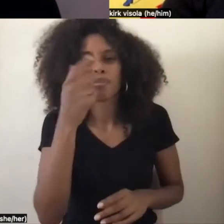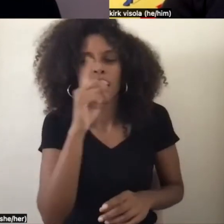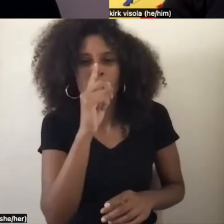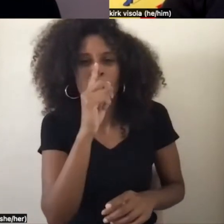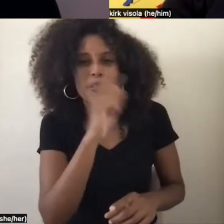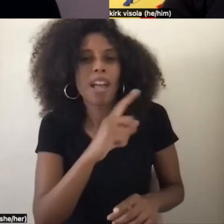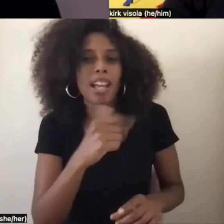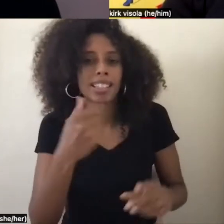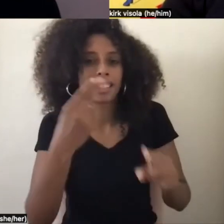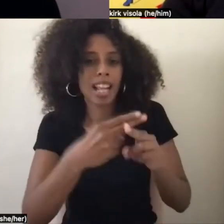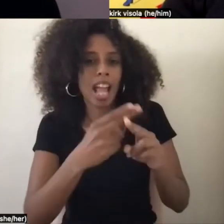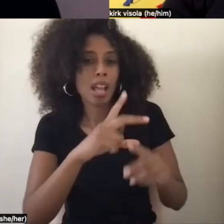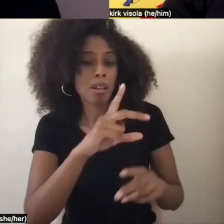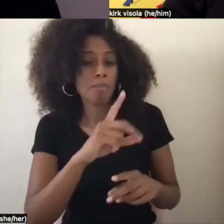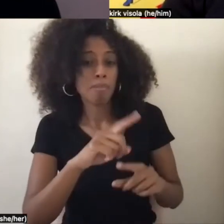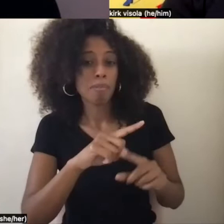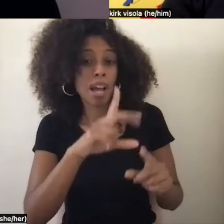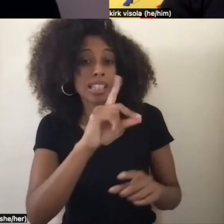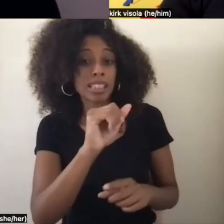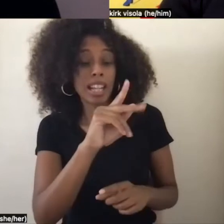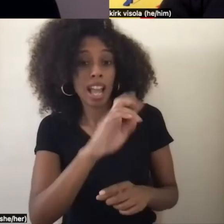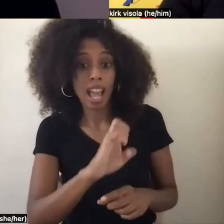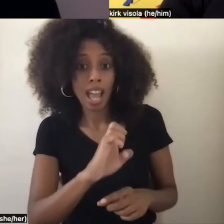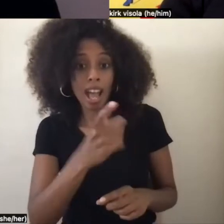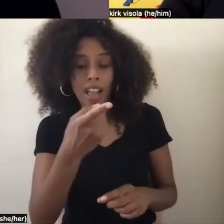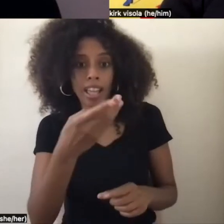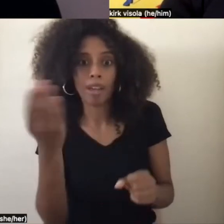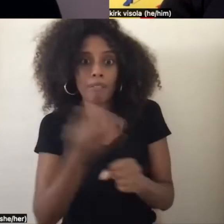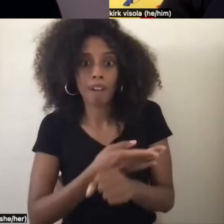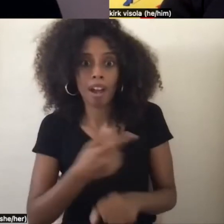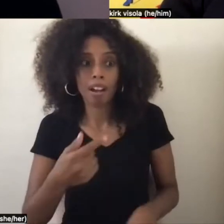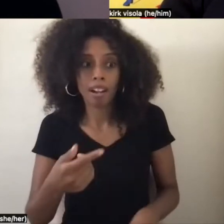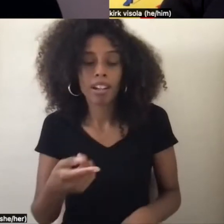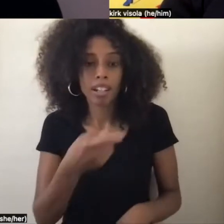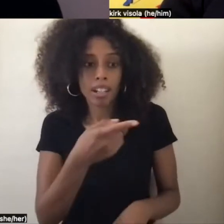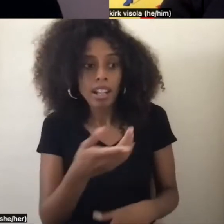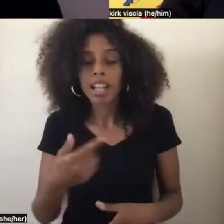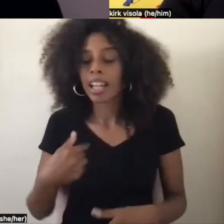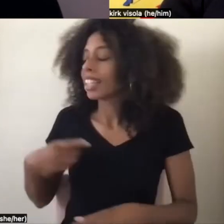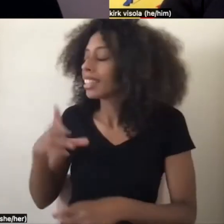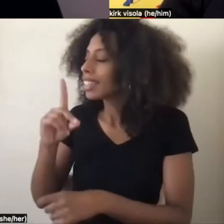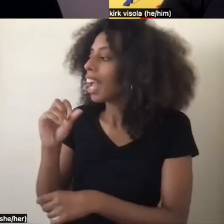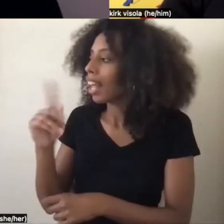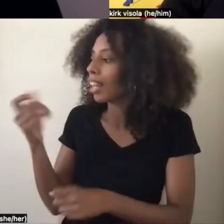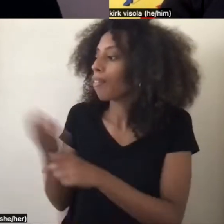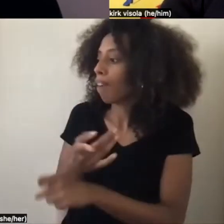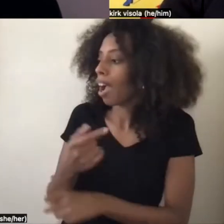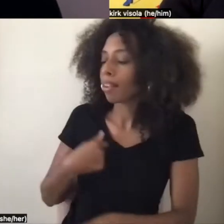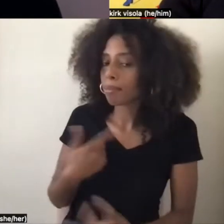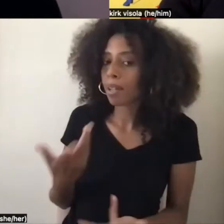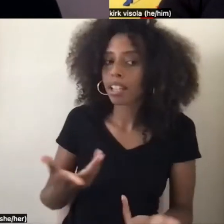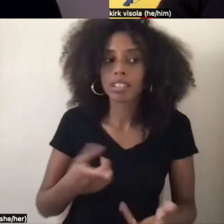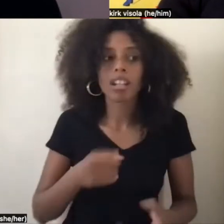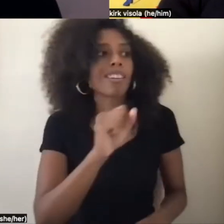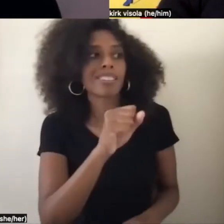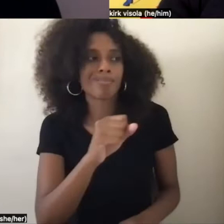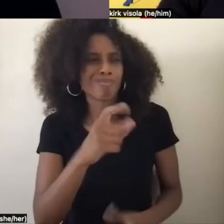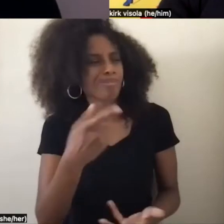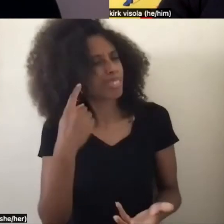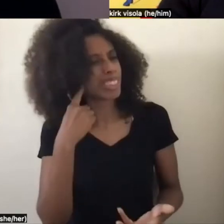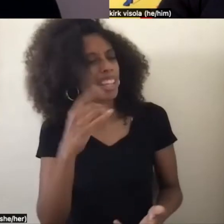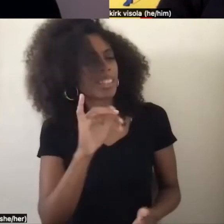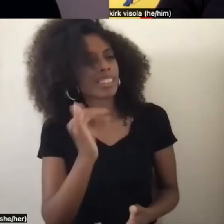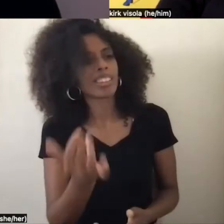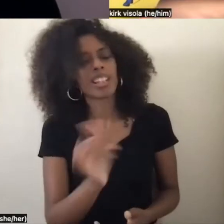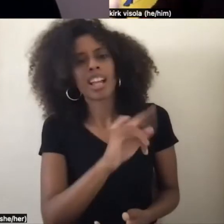said, well, Dale sounds really not nice. And so Dale ends up calling me because